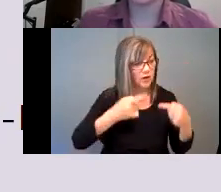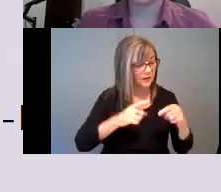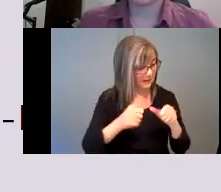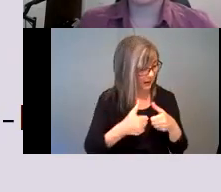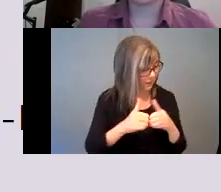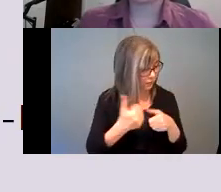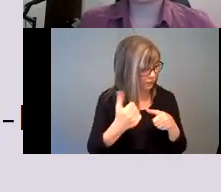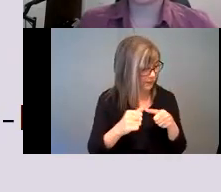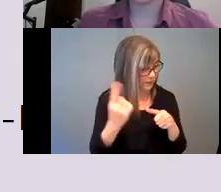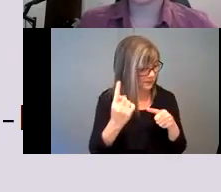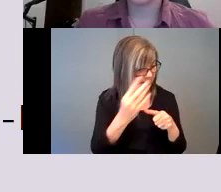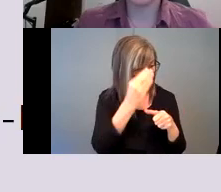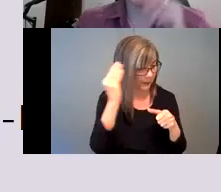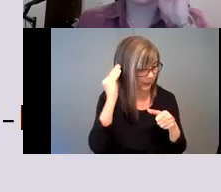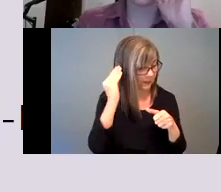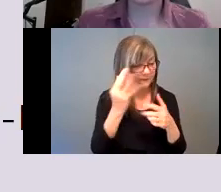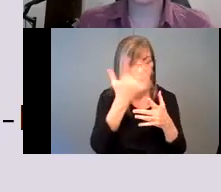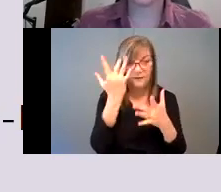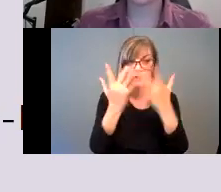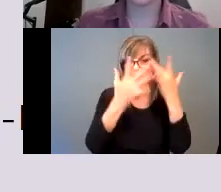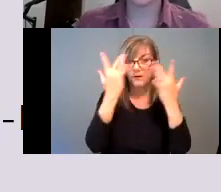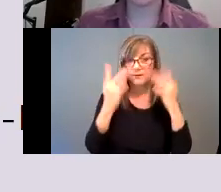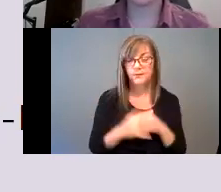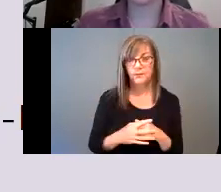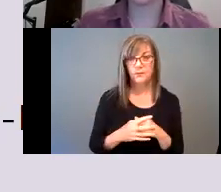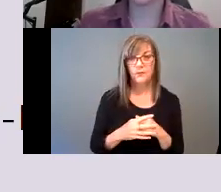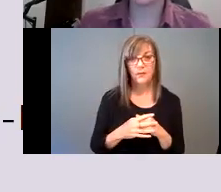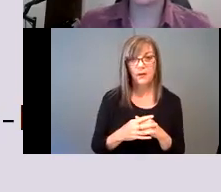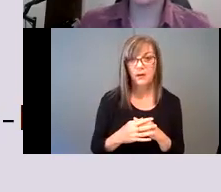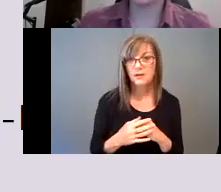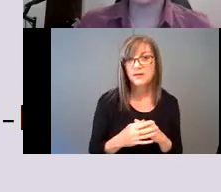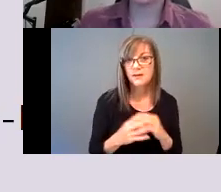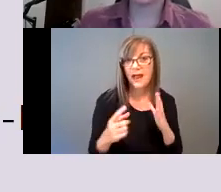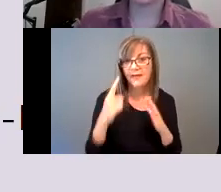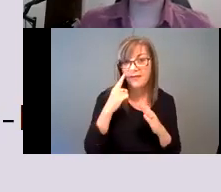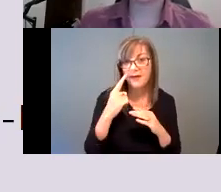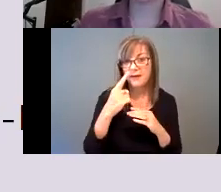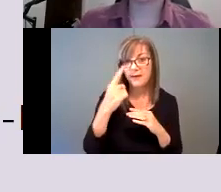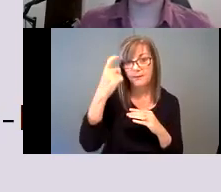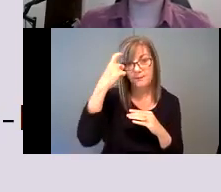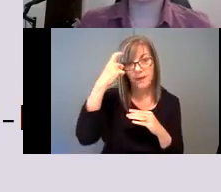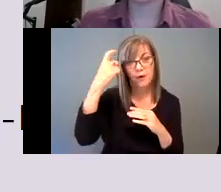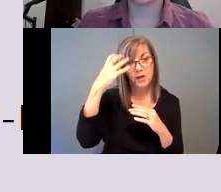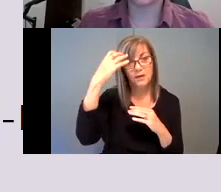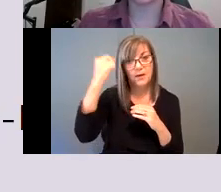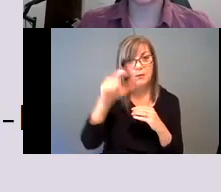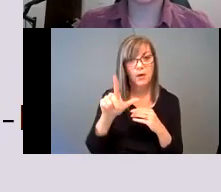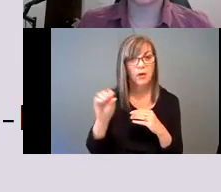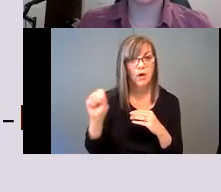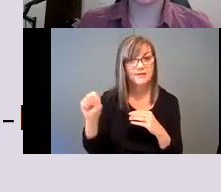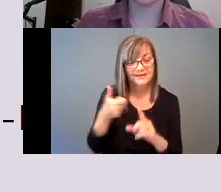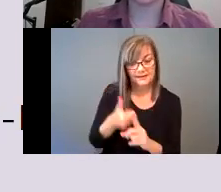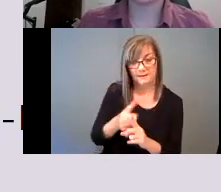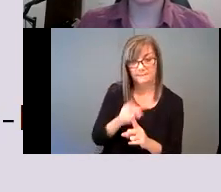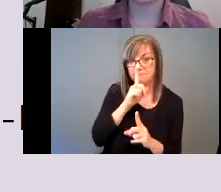trauma. I also think that the memory loss is just often not well understood. Sometimes survivors are asked,